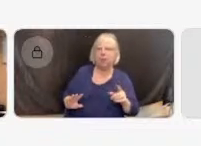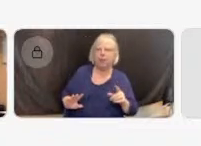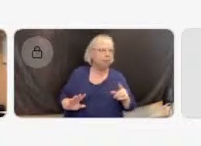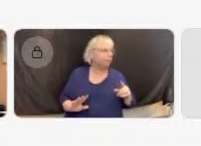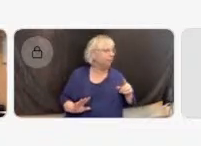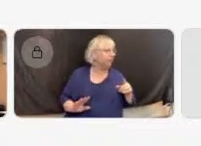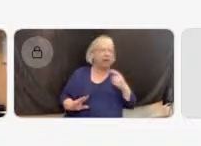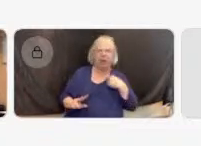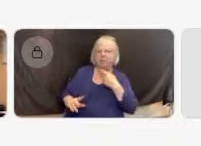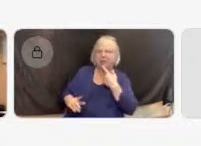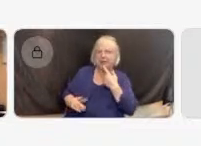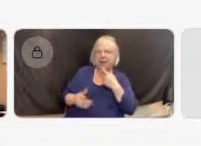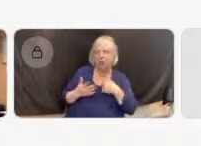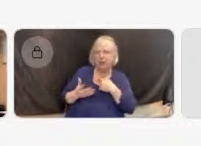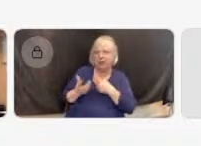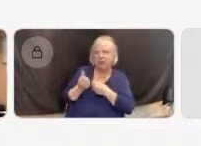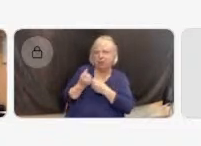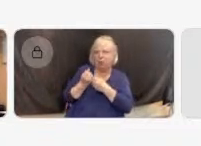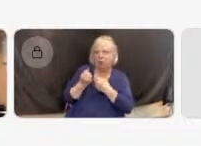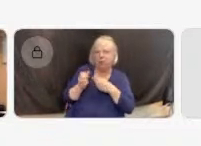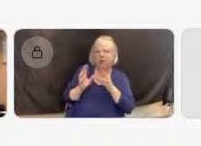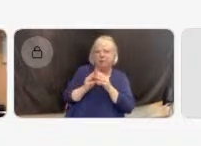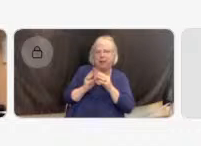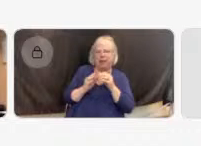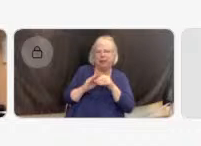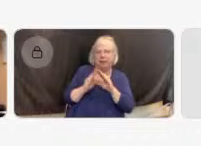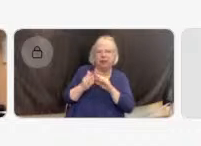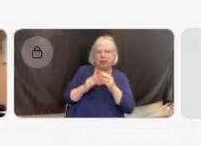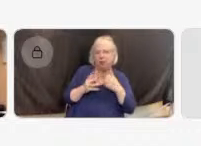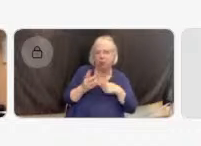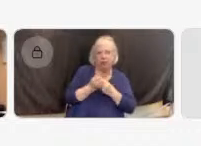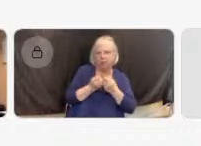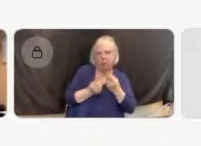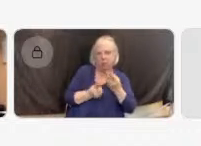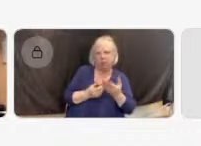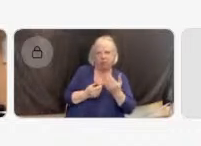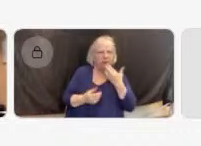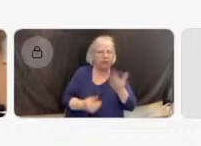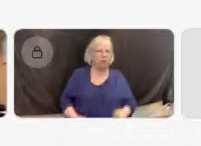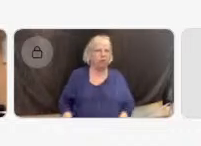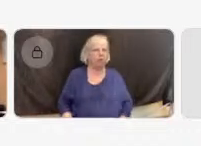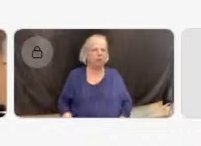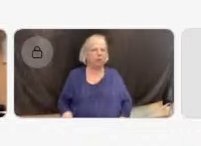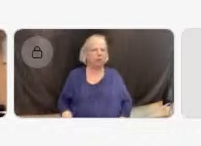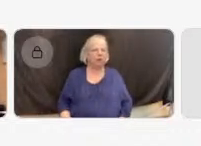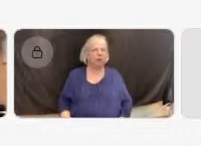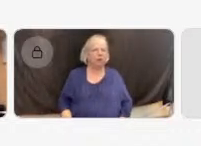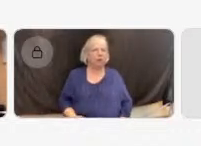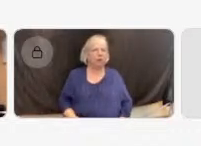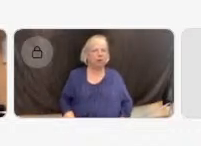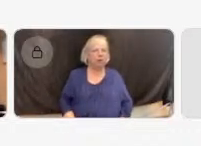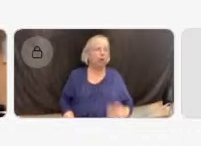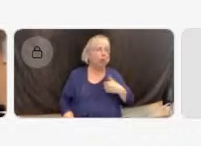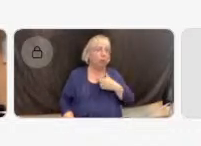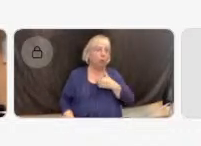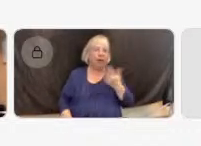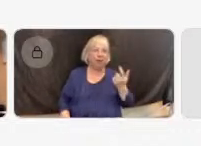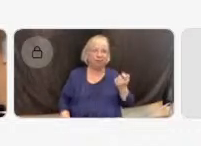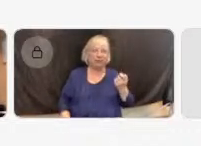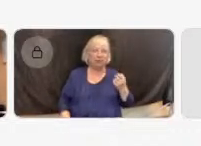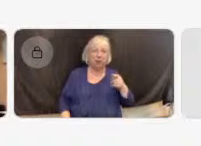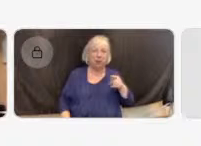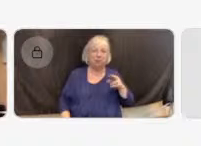we're supported. We've had meetings in the community. We do support this. Thank you. Right. We have a little bit of protocol,